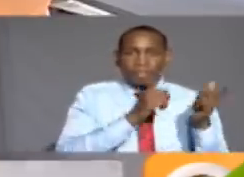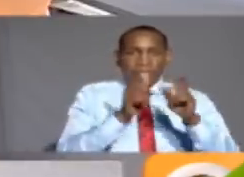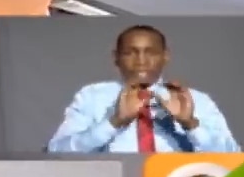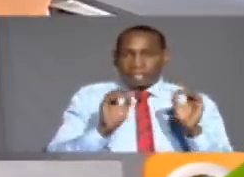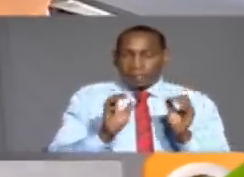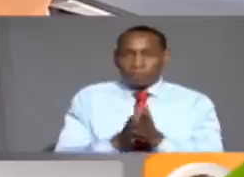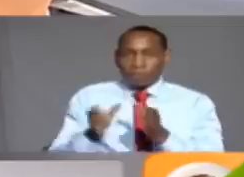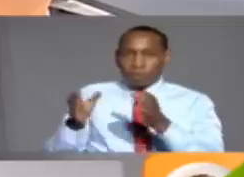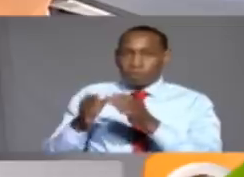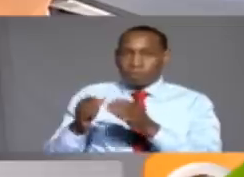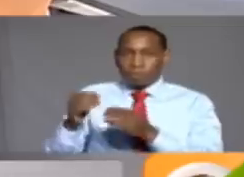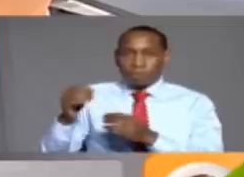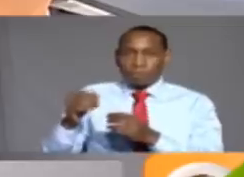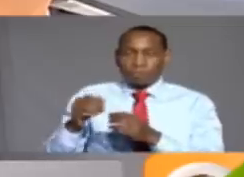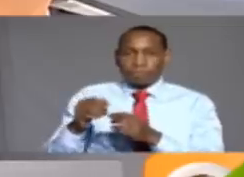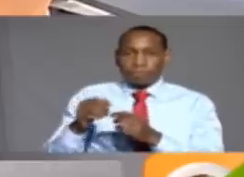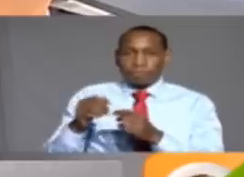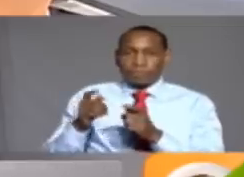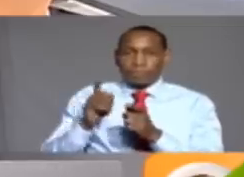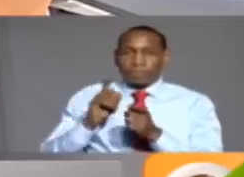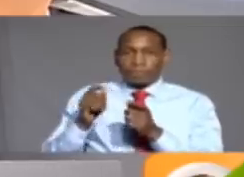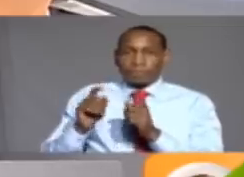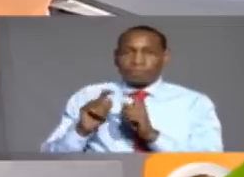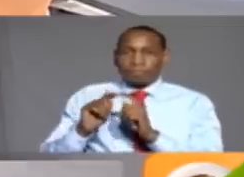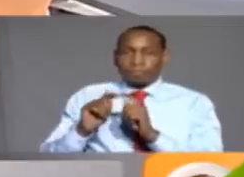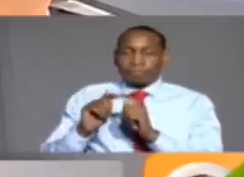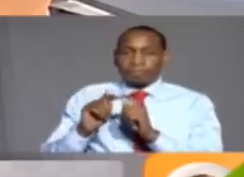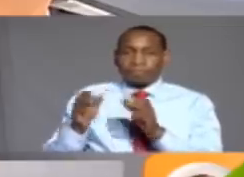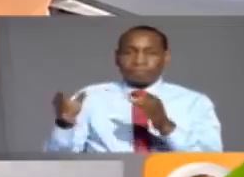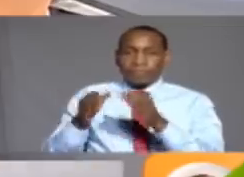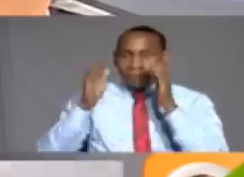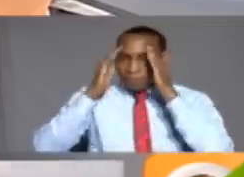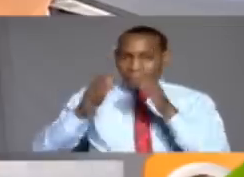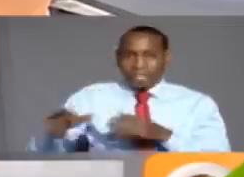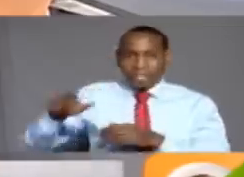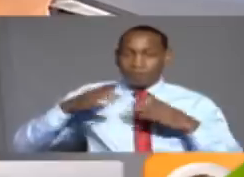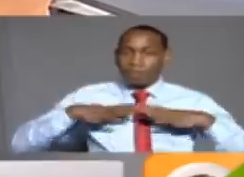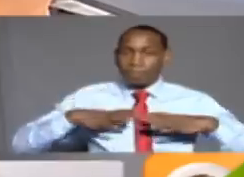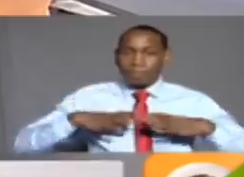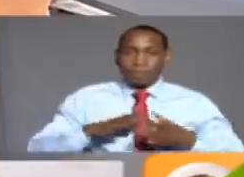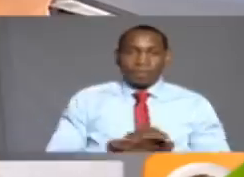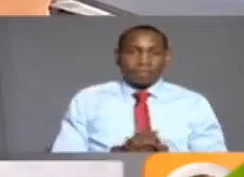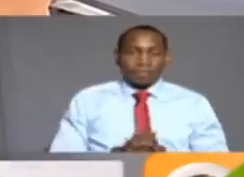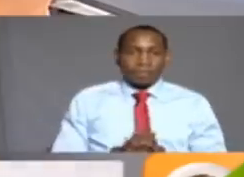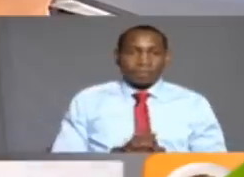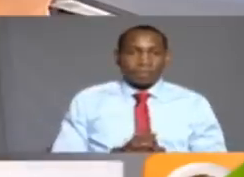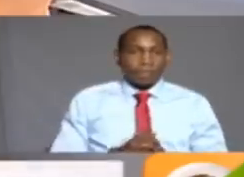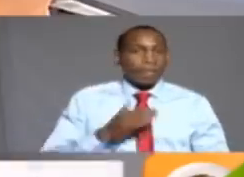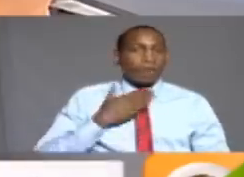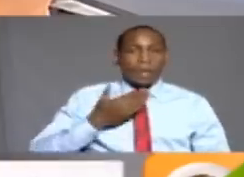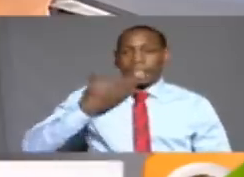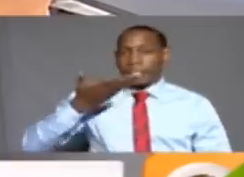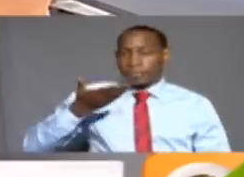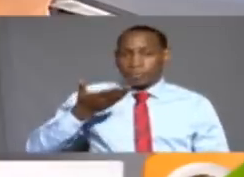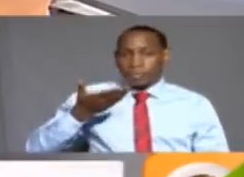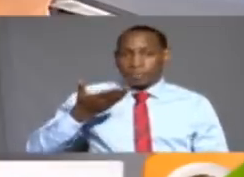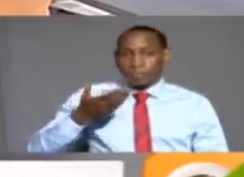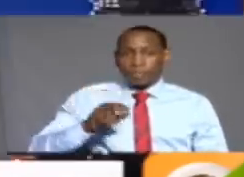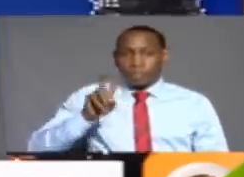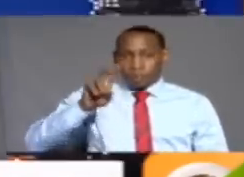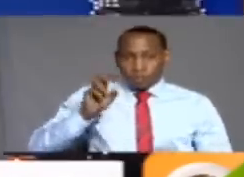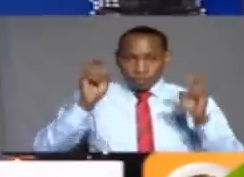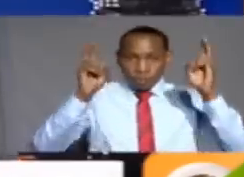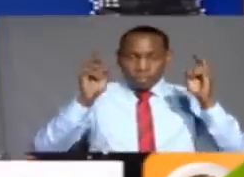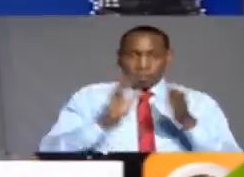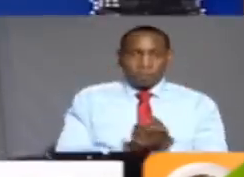I am for us to focus on the issues of Wanjiku. Okay. Yeah, that's very important. But let me say something, Hussein, because I want to say just two issues. Okay.